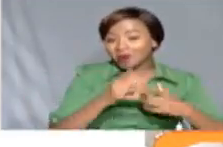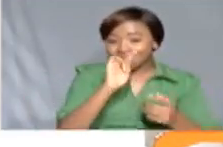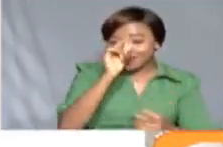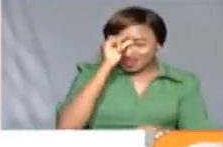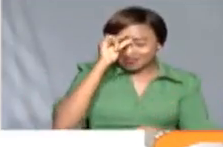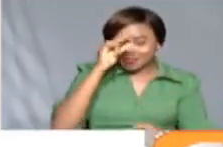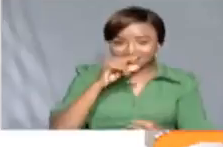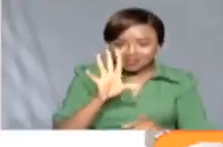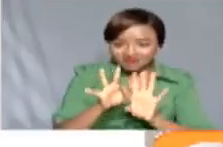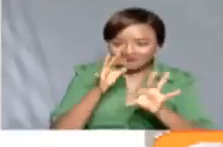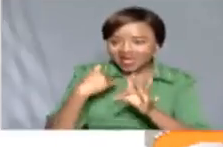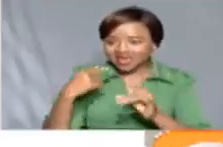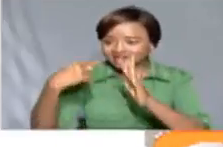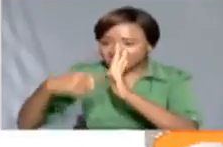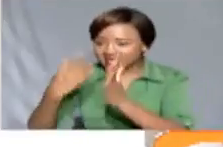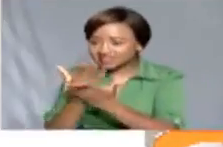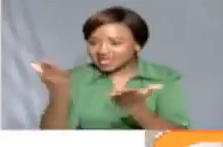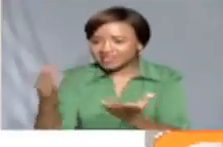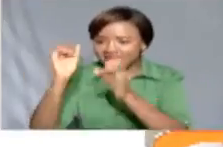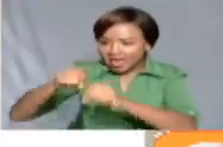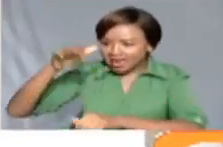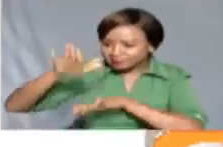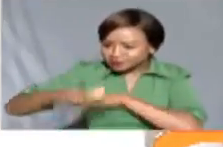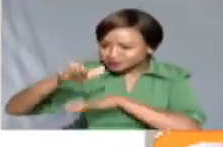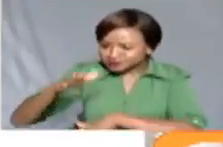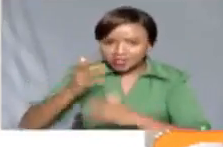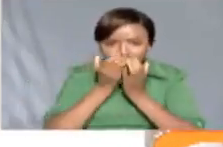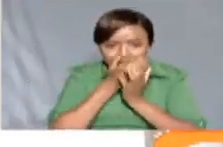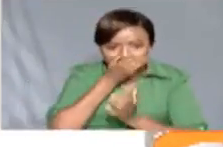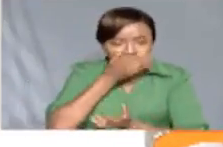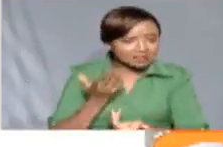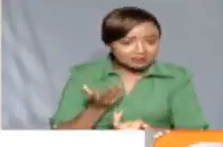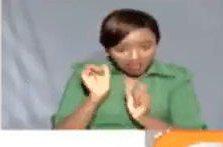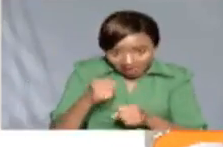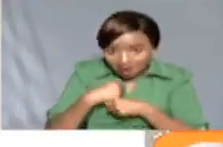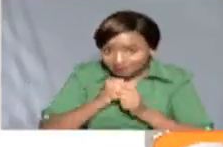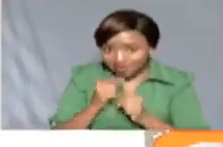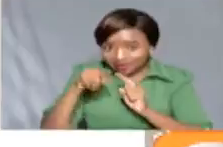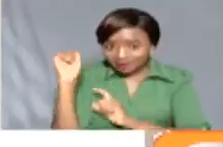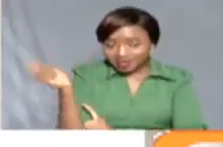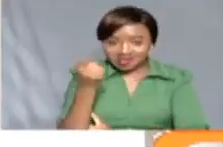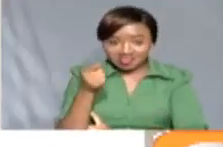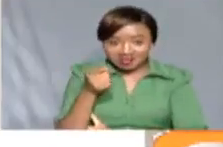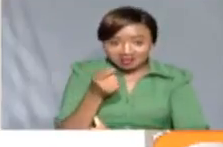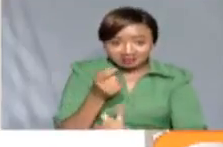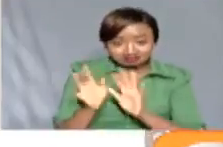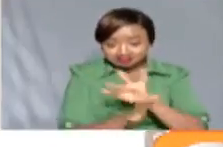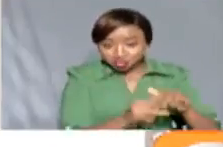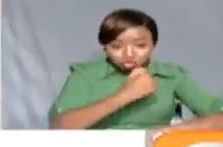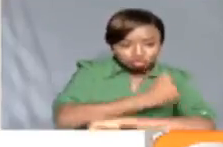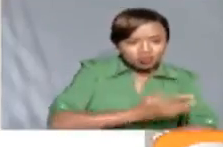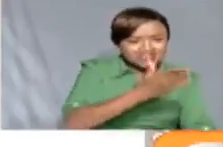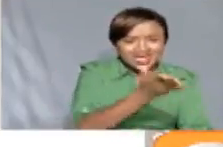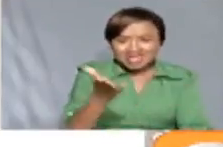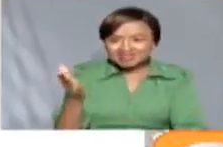and that massive quantities will be rolling out of the factory lines in the coming days. Schools around the